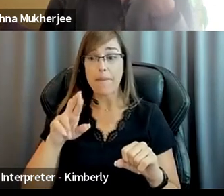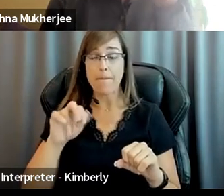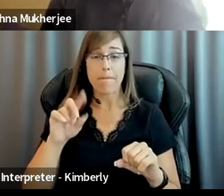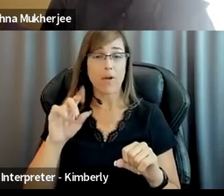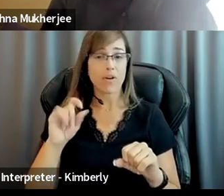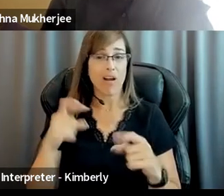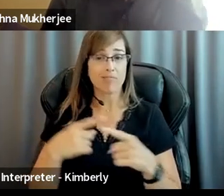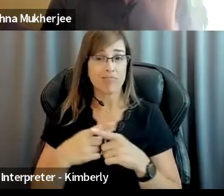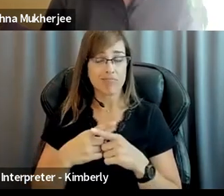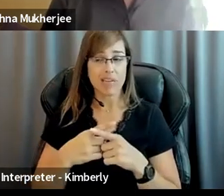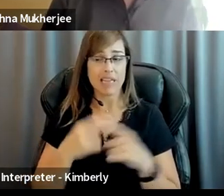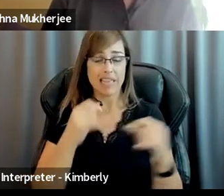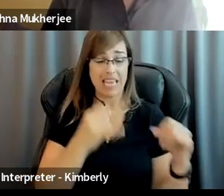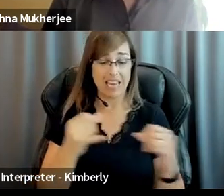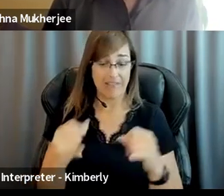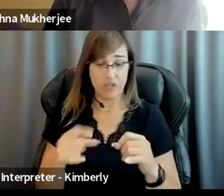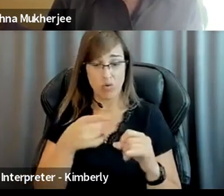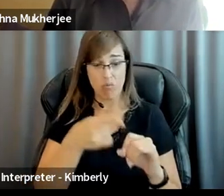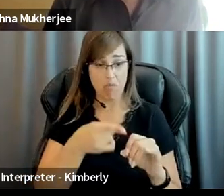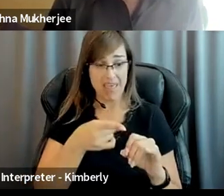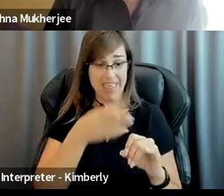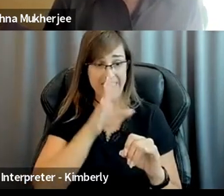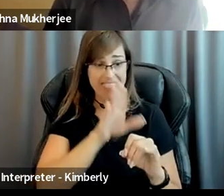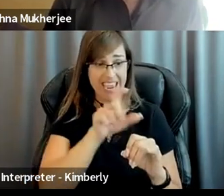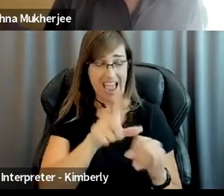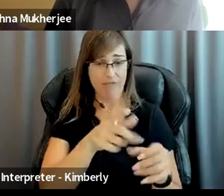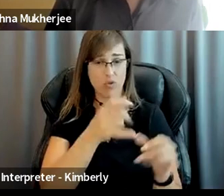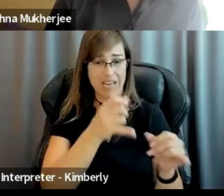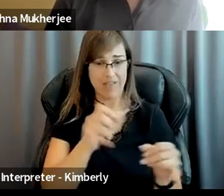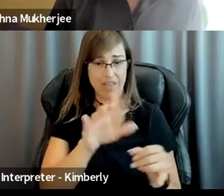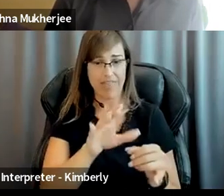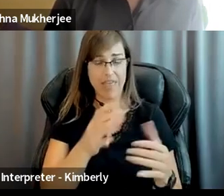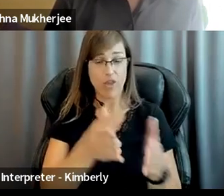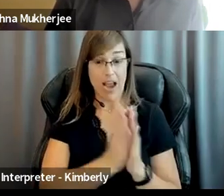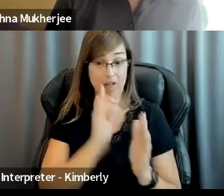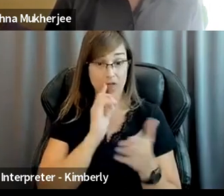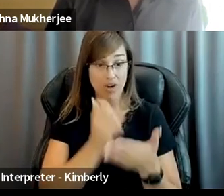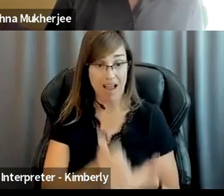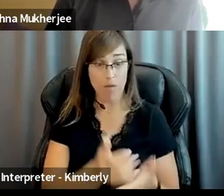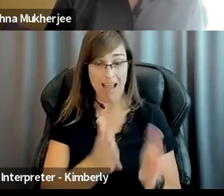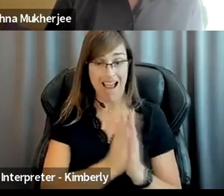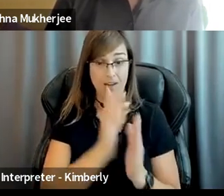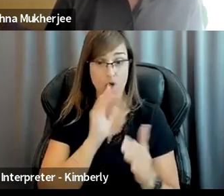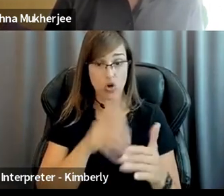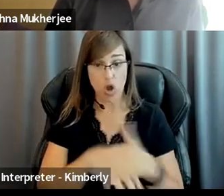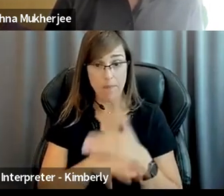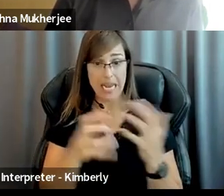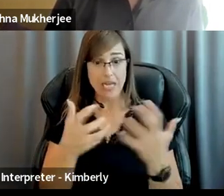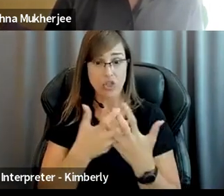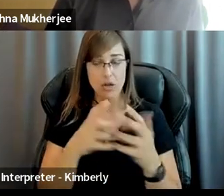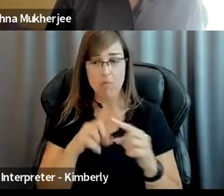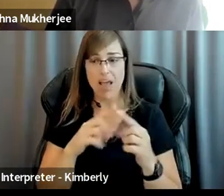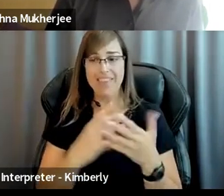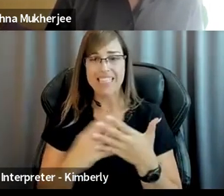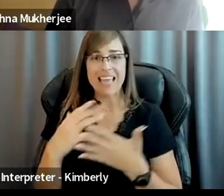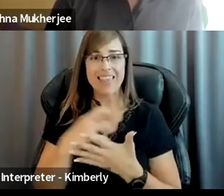individuals have to individualize their care. They're asking for help. They're asking for accommodations. But then there's also this